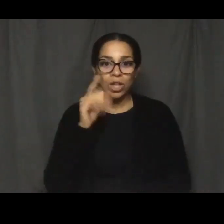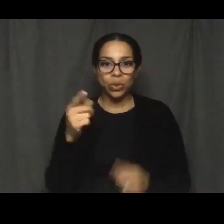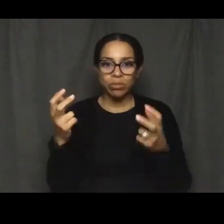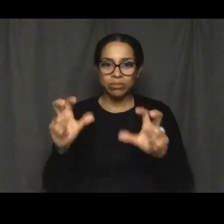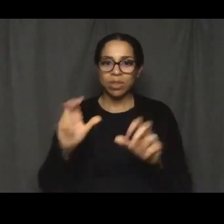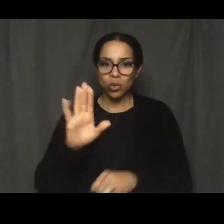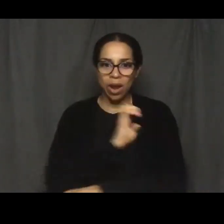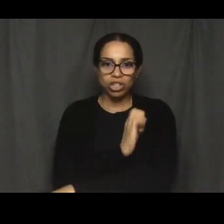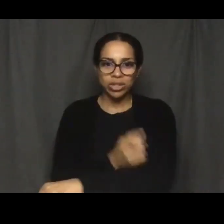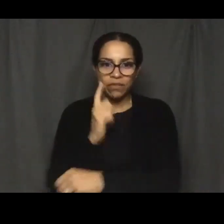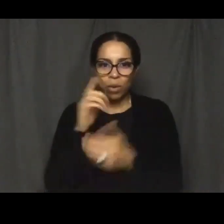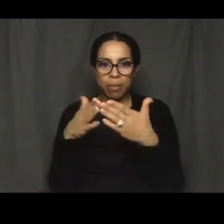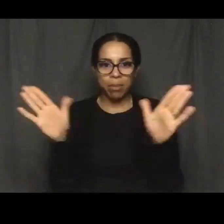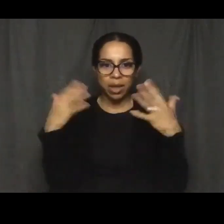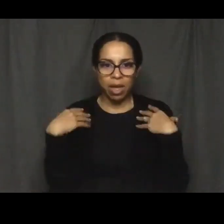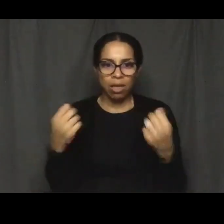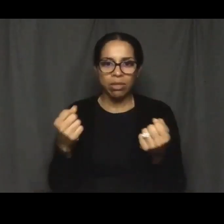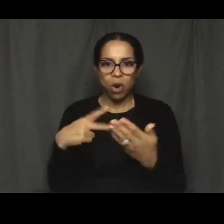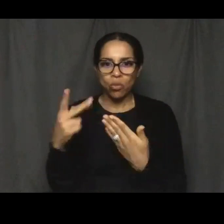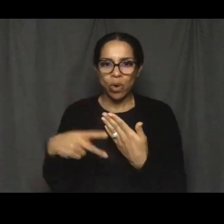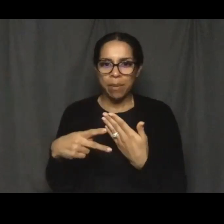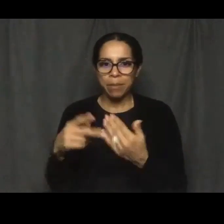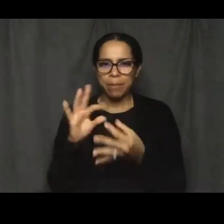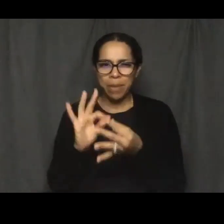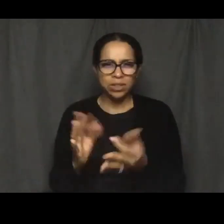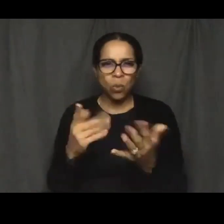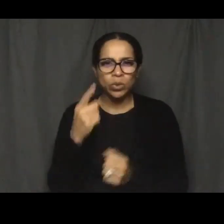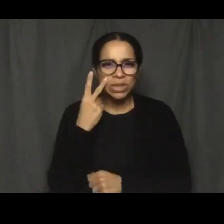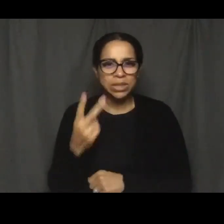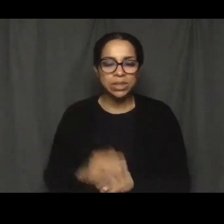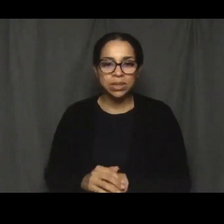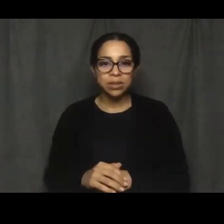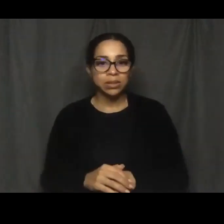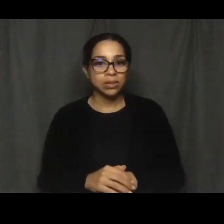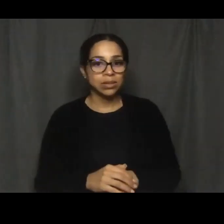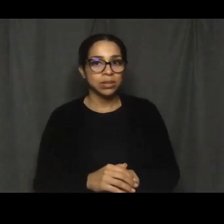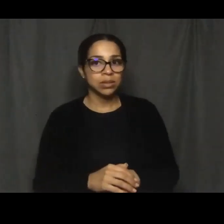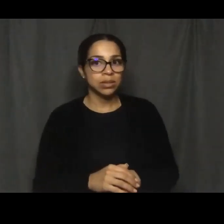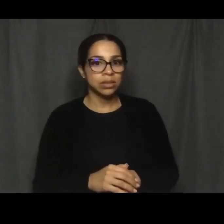seeing? Just a simple question for you. Is Carrie, you want to bail?